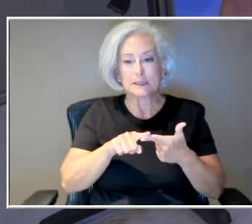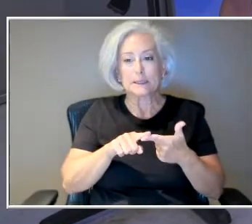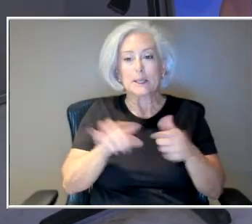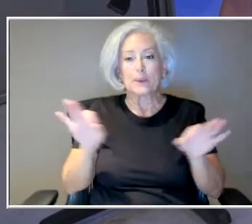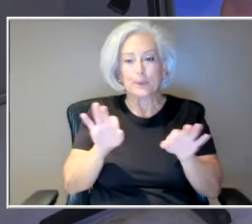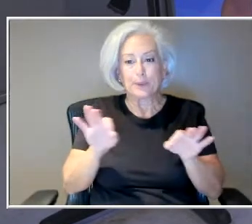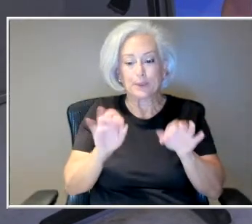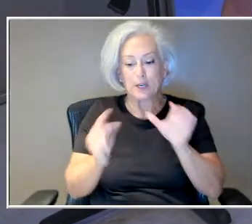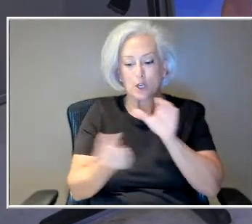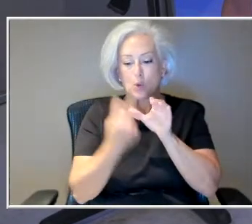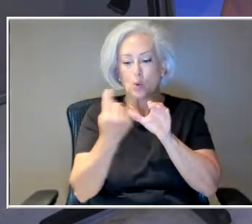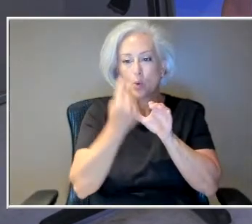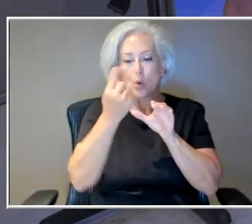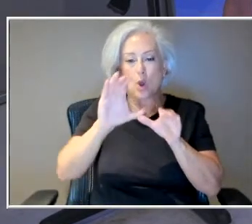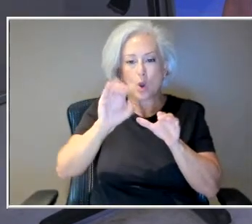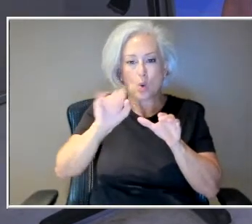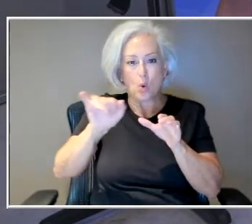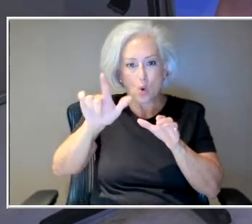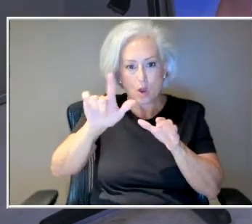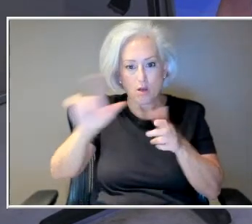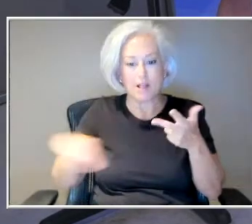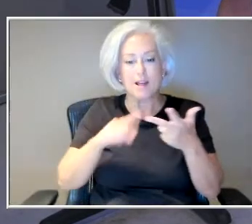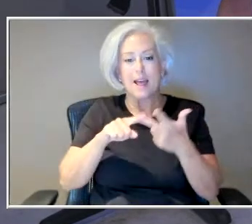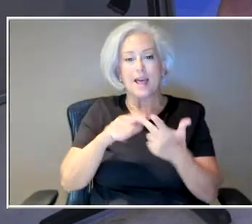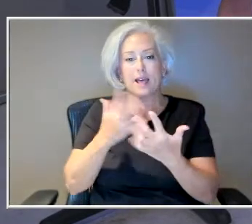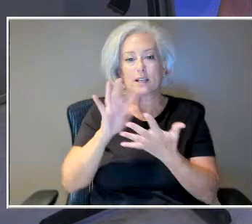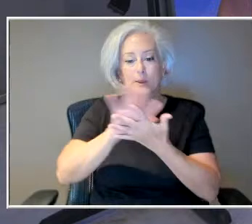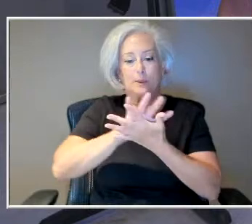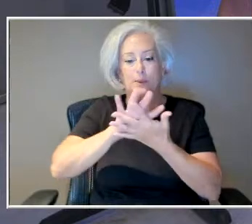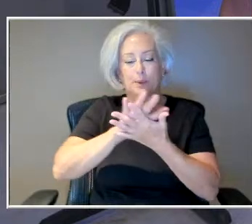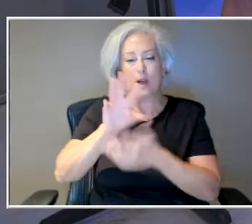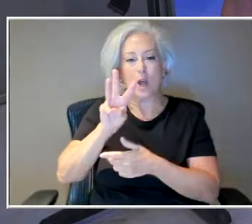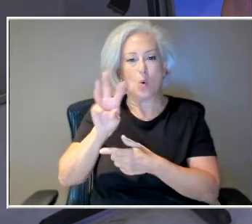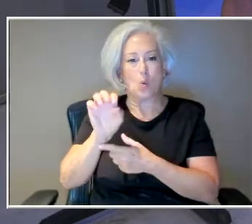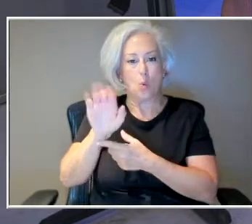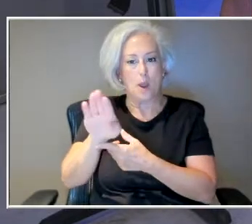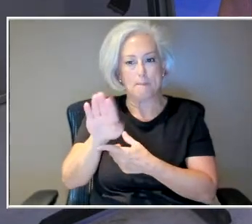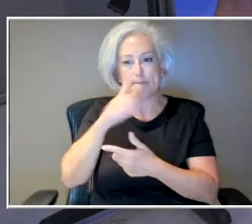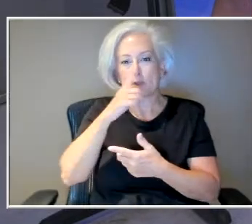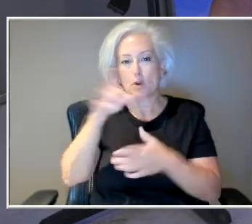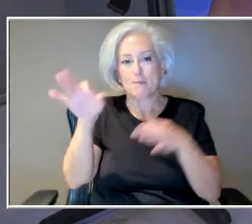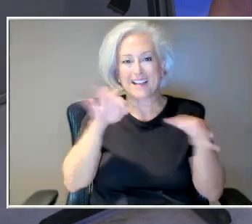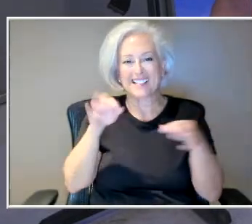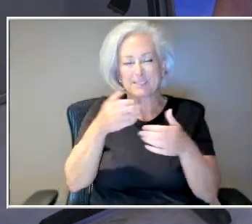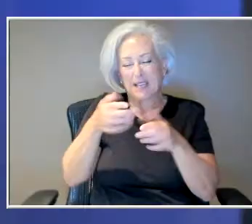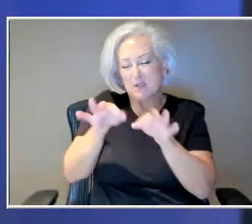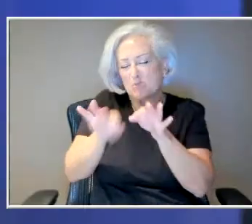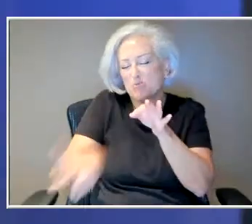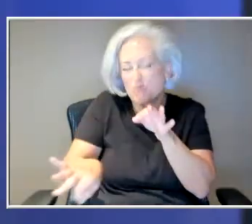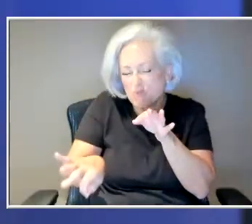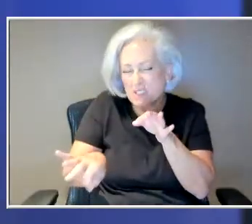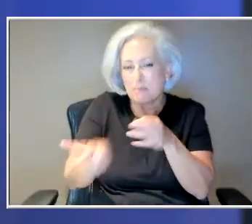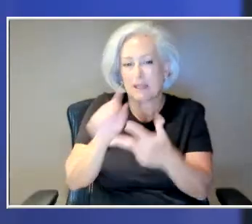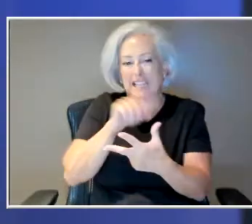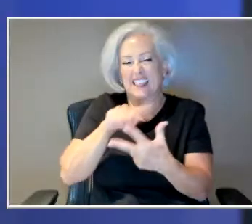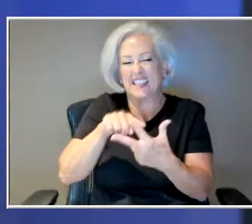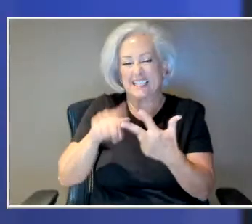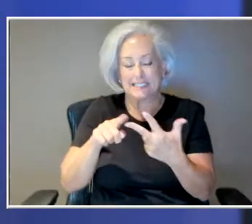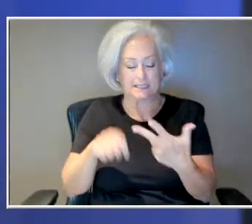the web. This is kind of what you're explaining. Explain the pros and cons of each briefly, if you can. Right. Well,